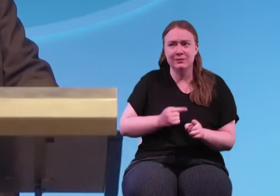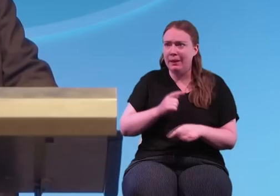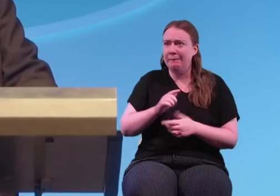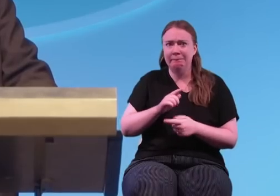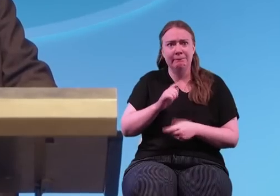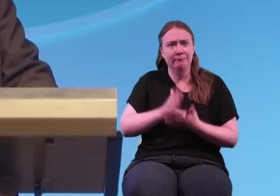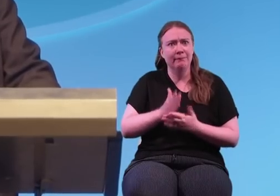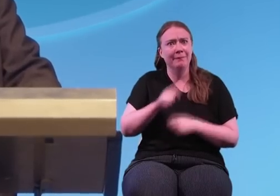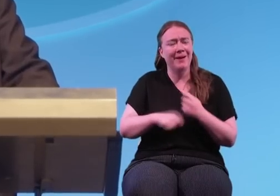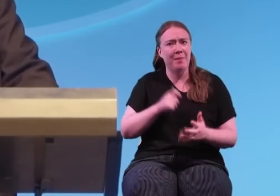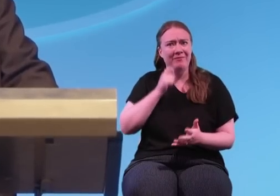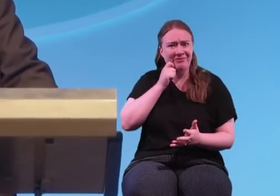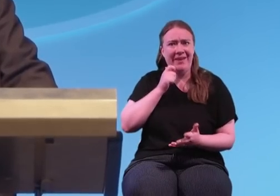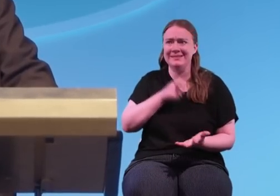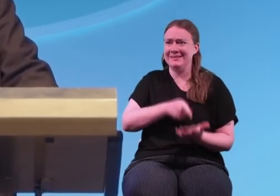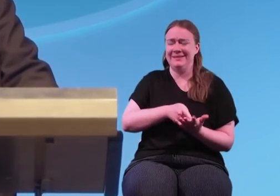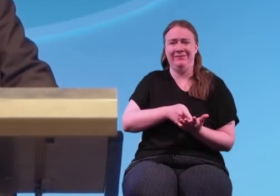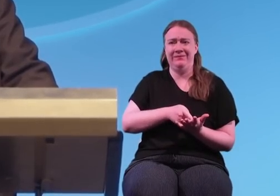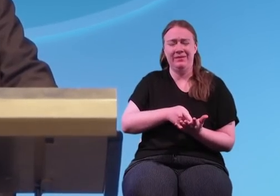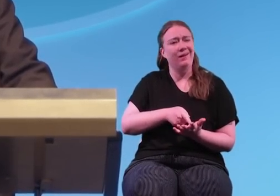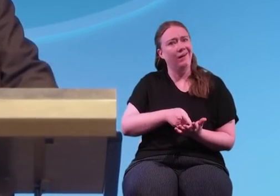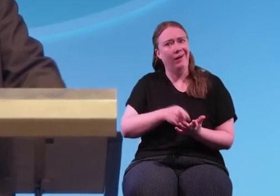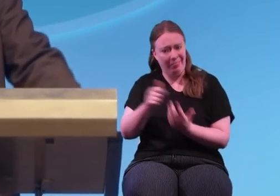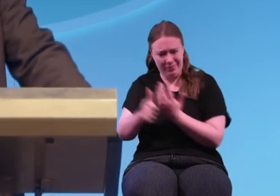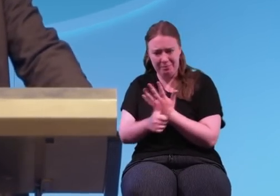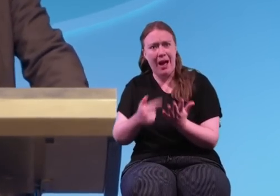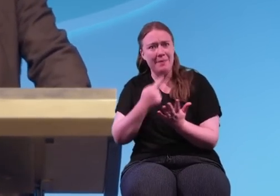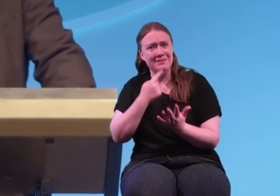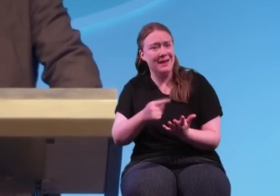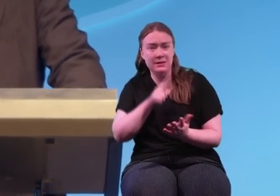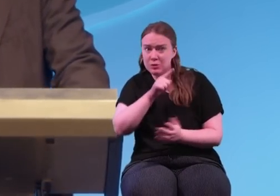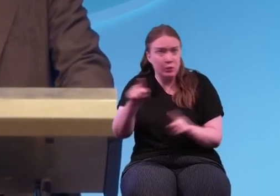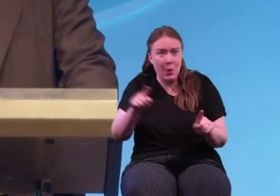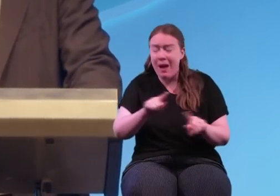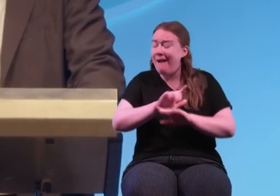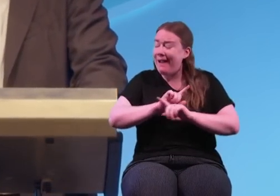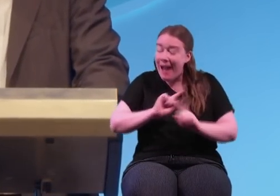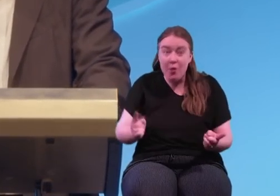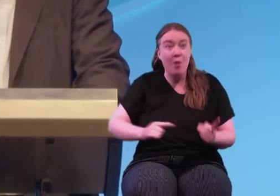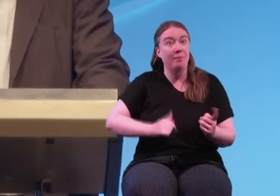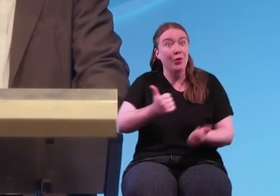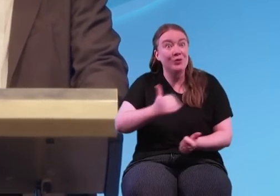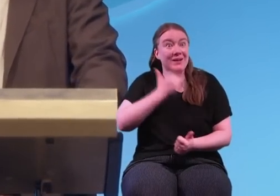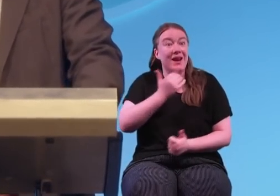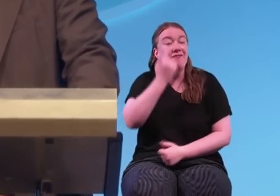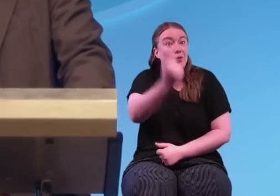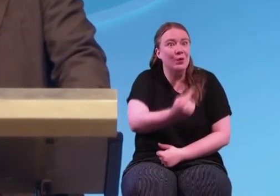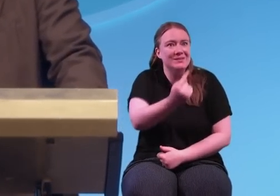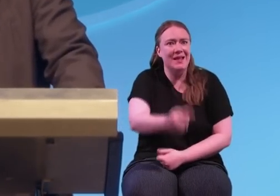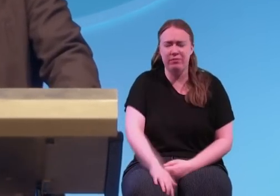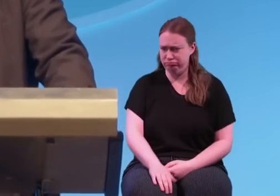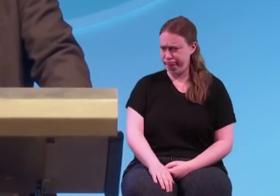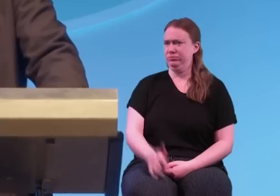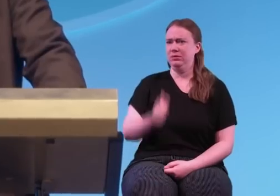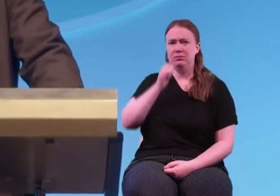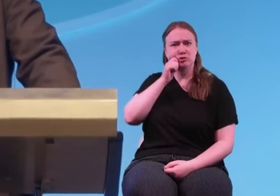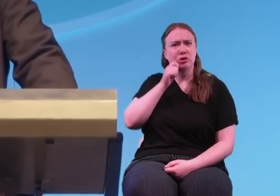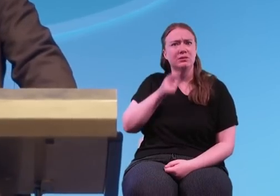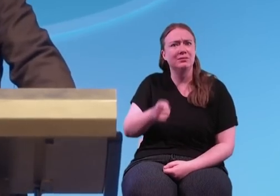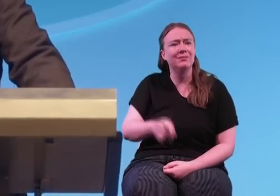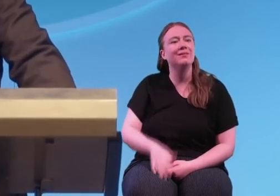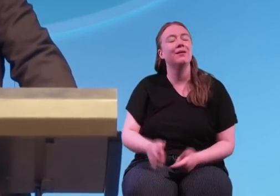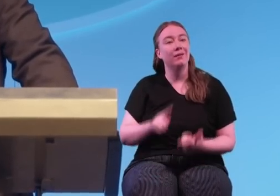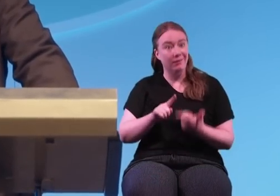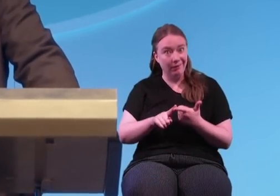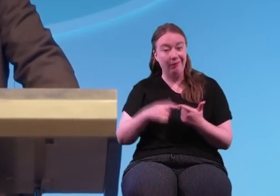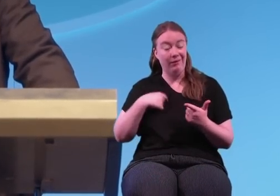enough myself? That's what the Bible says. It is offensive intellectually, because they say, you can't possibly expect me to